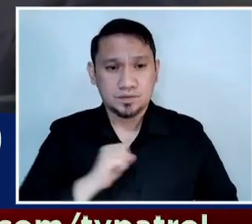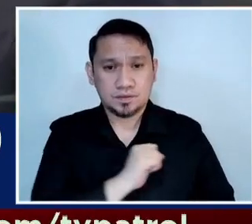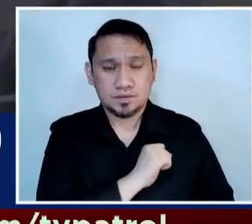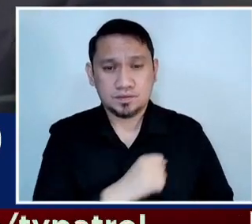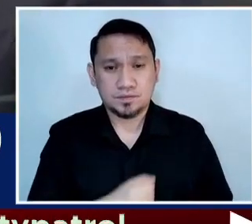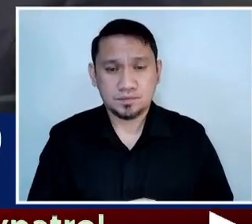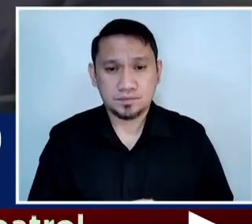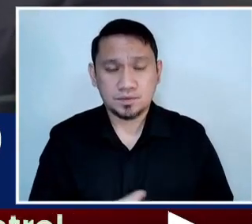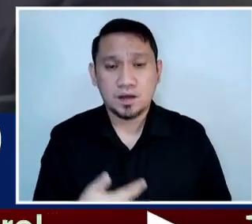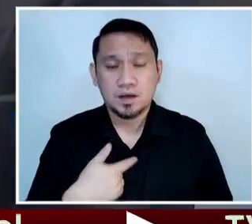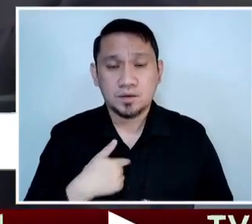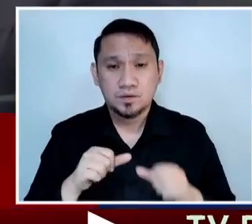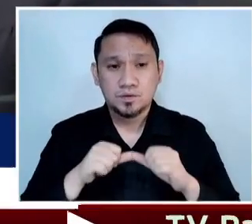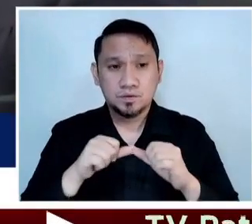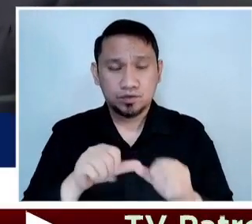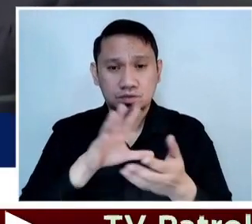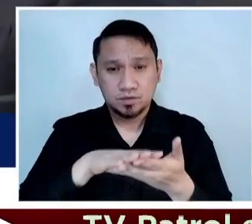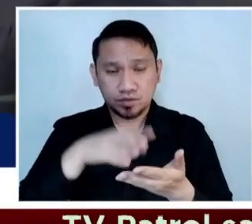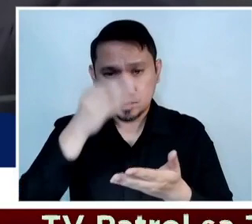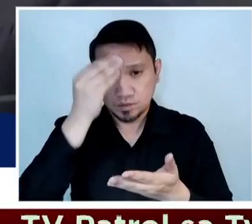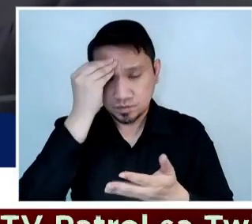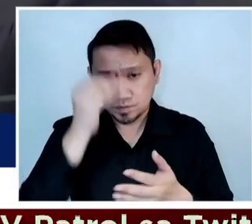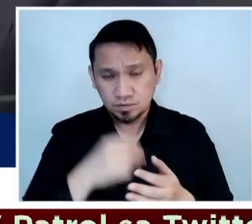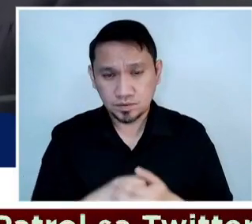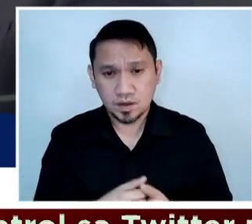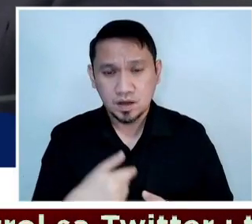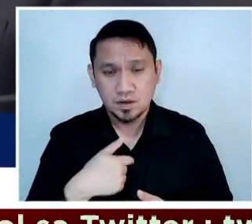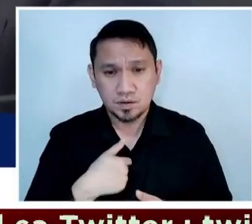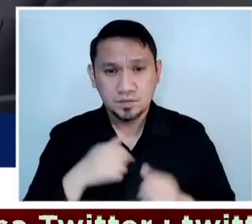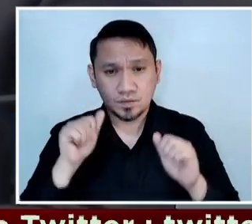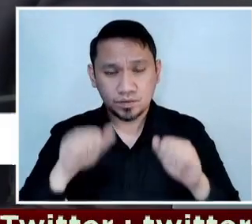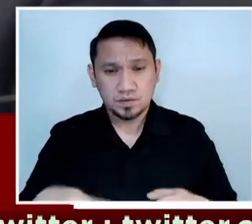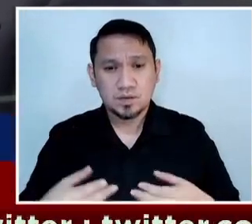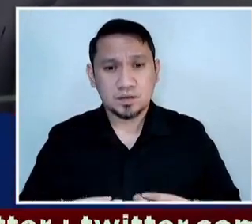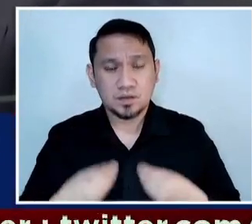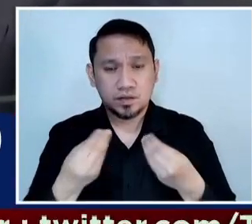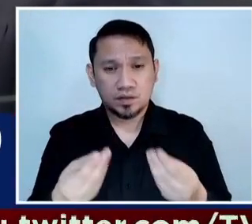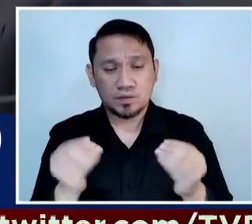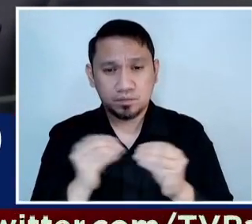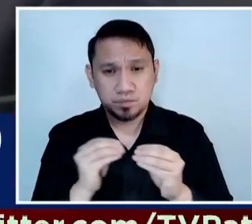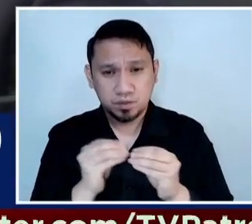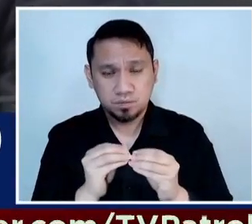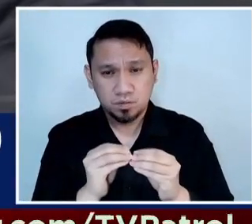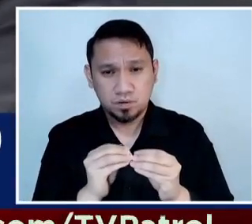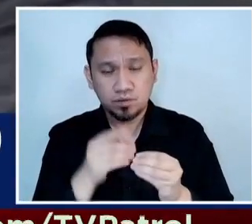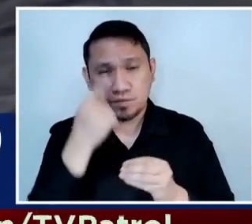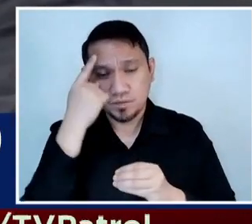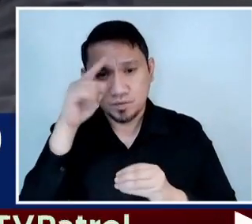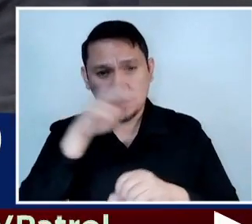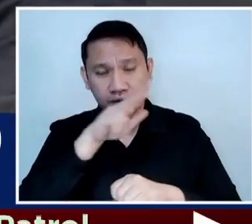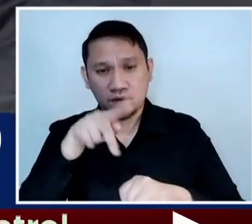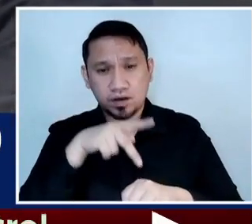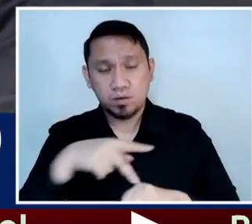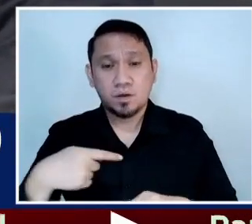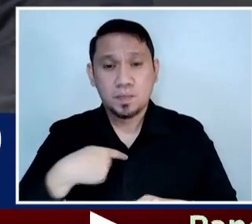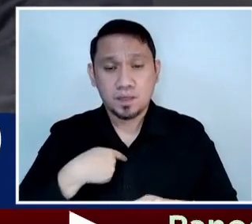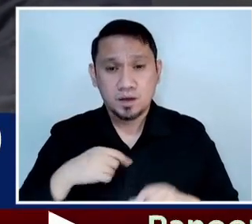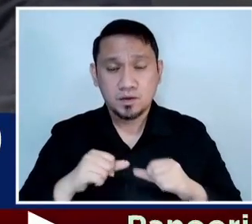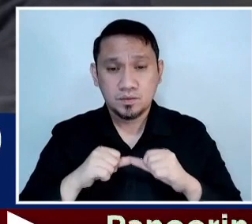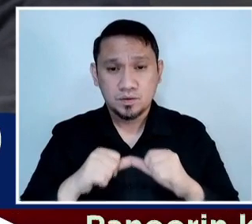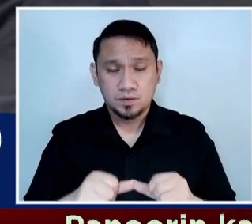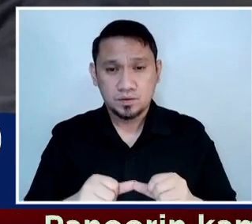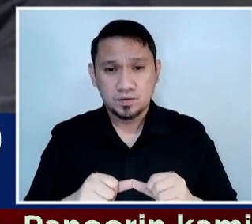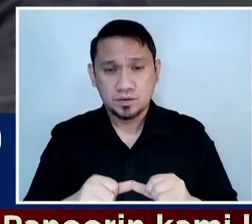will continue learning and equipping myself so that I can give more to our country. Patuloy na mag-aalab